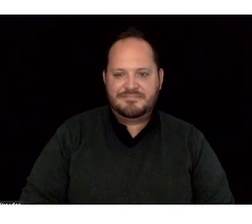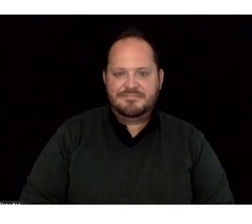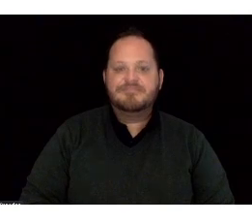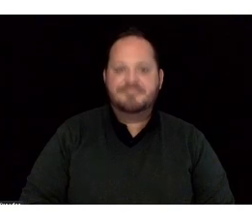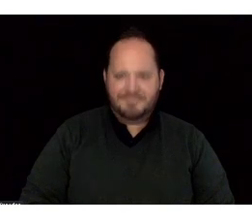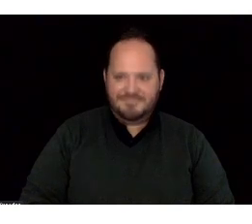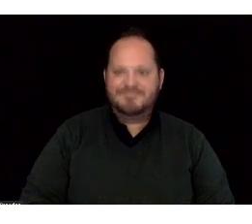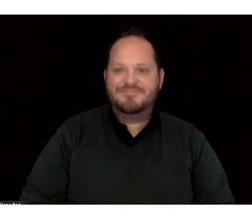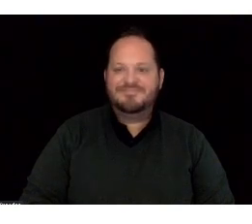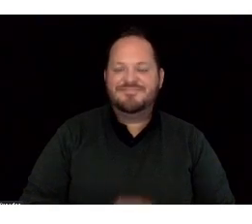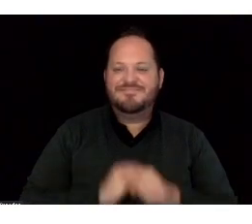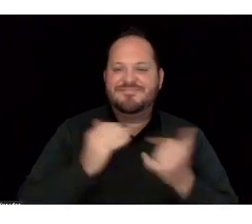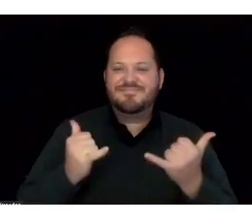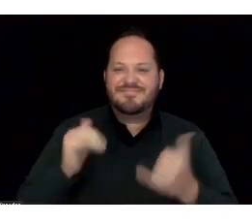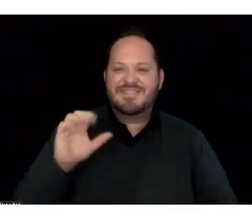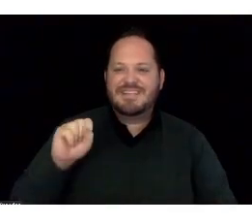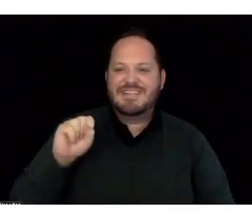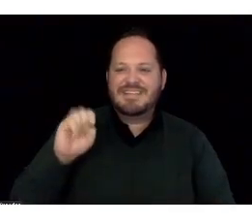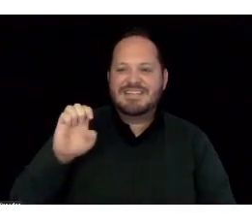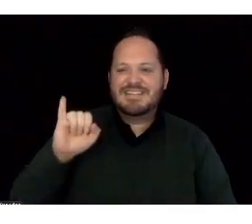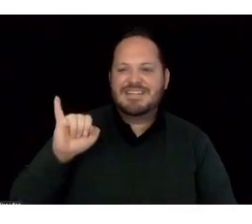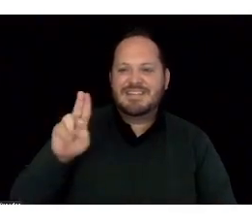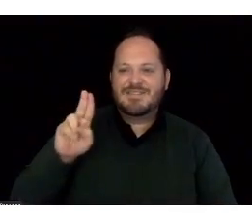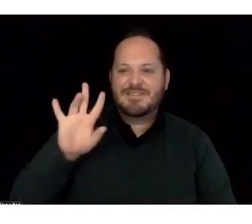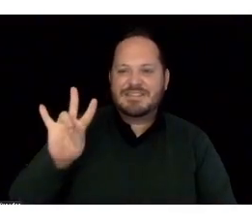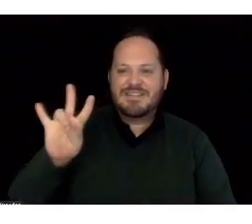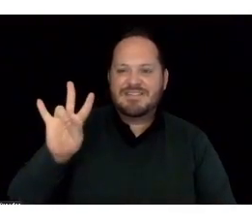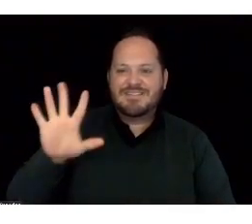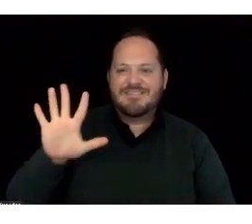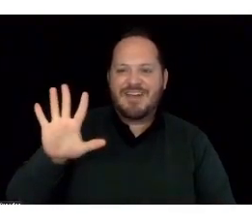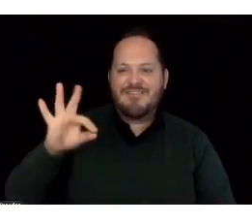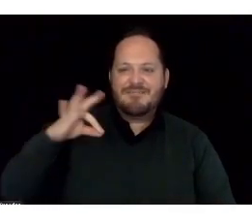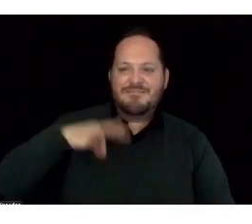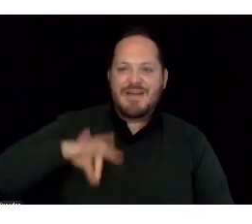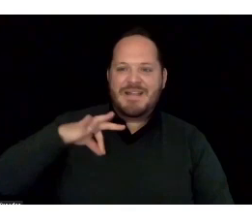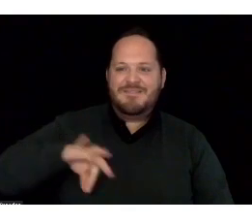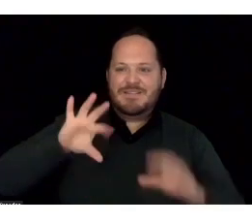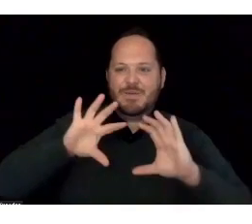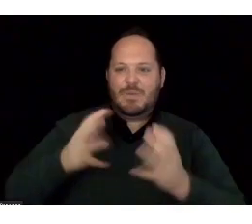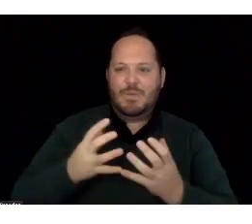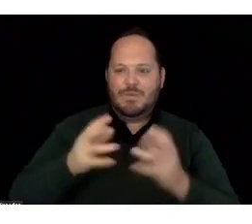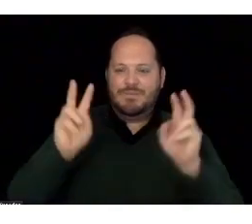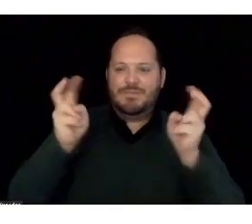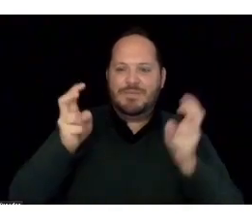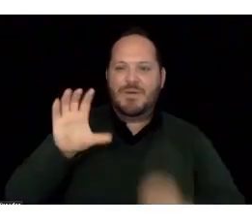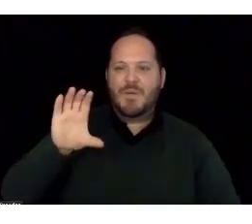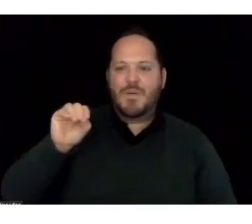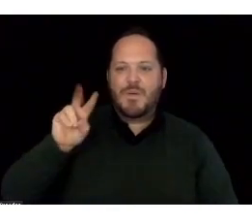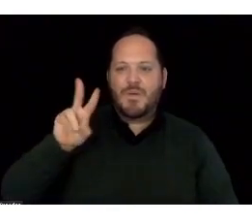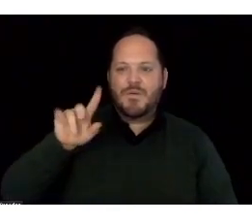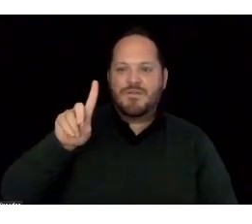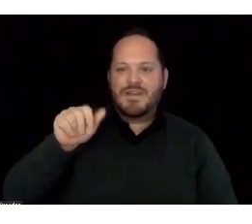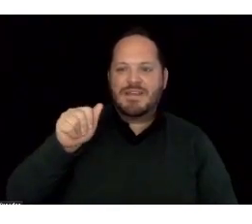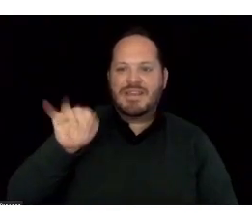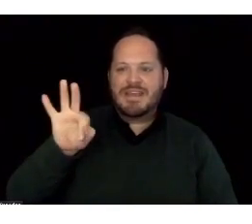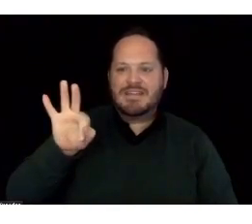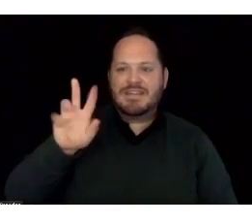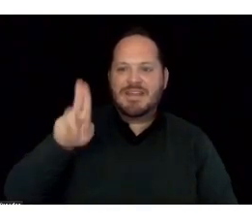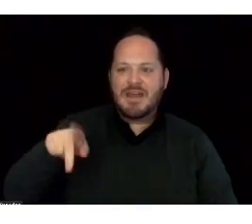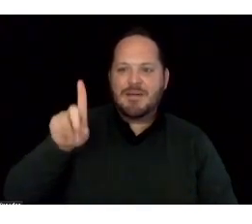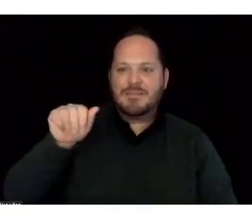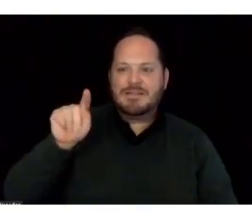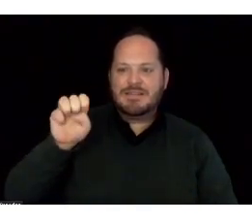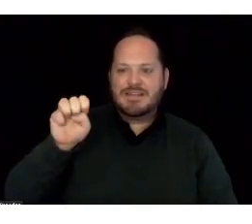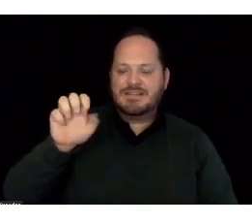This is the SEIU 775 Benefits Group COVID-19 update for April